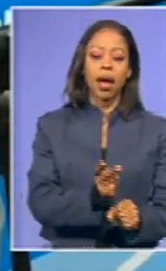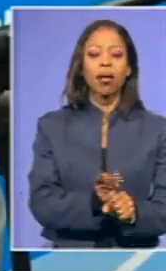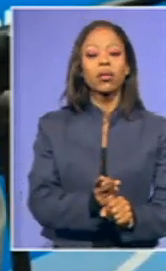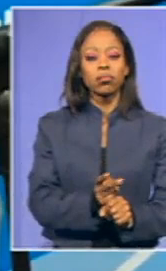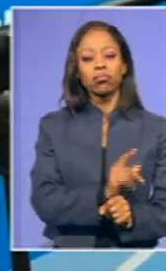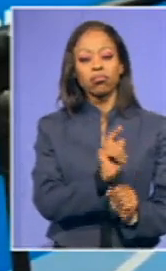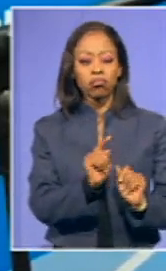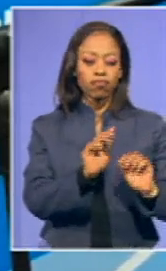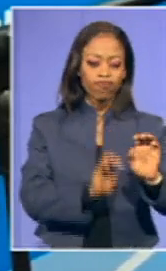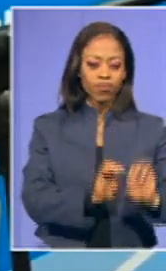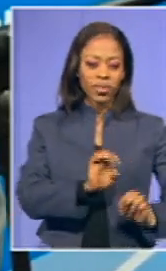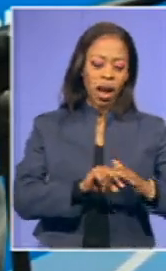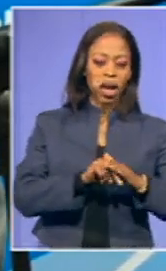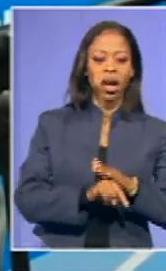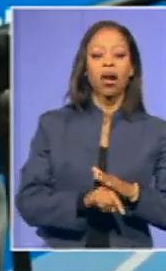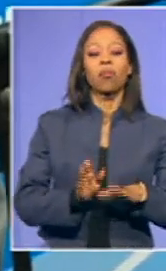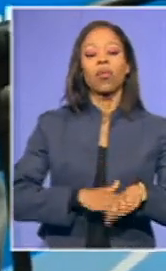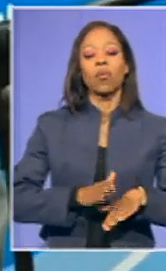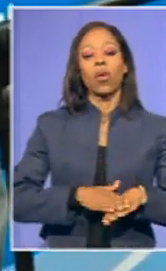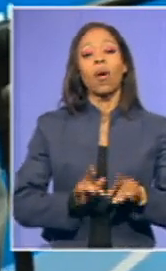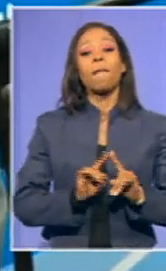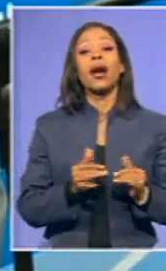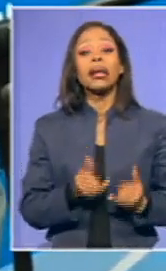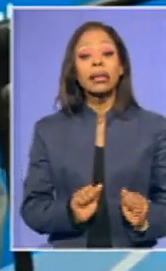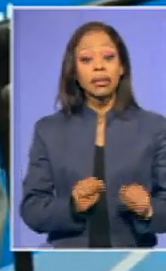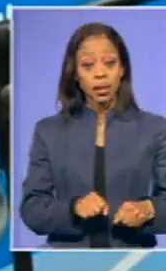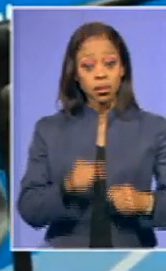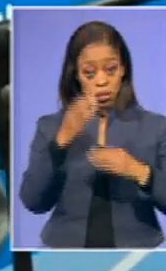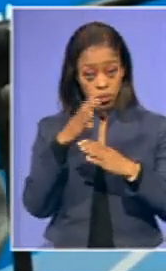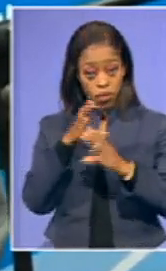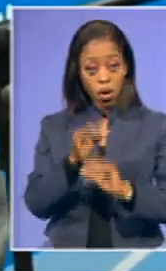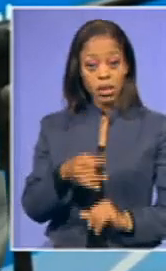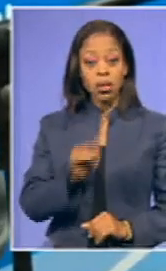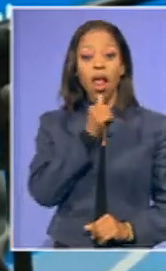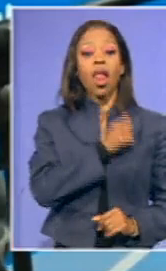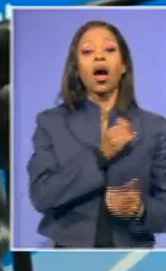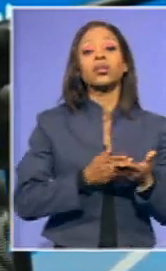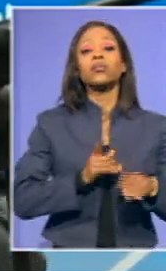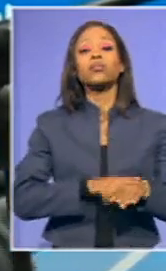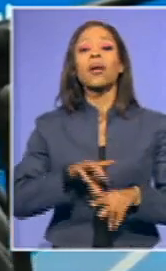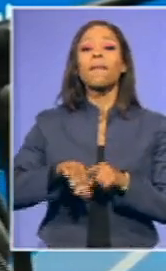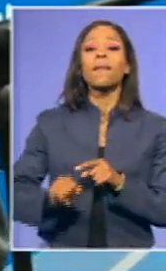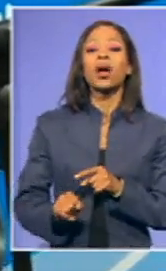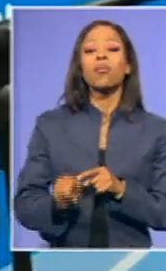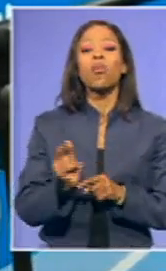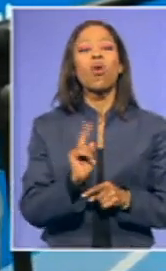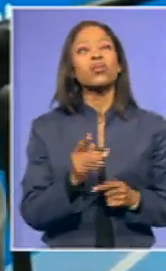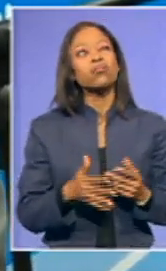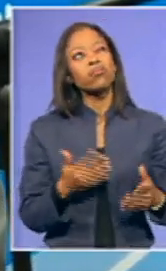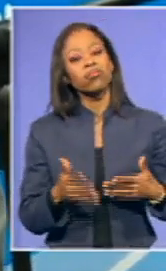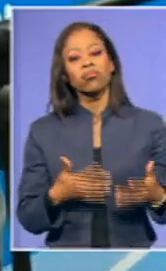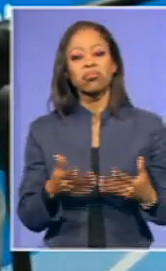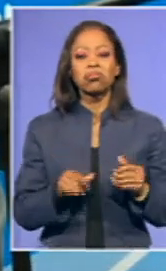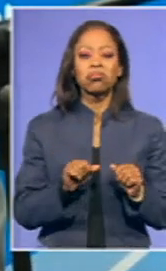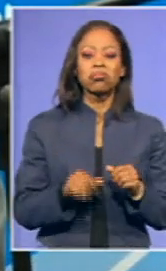water and give it the attention it deserves. Currently, we are giving it attention, and we're like in some instances to discover along the way that there